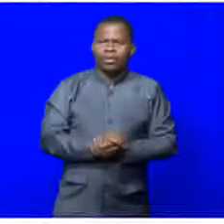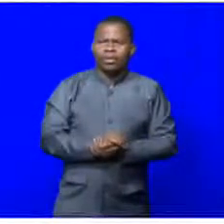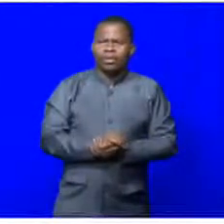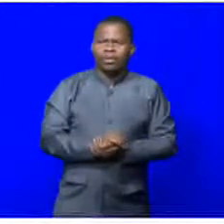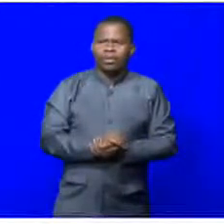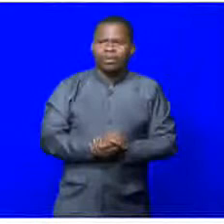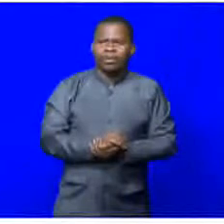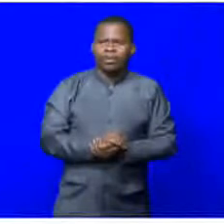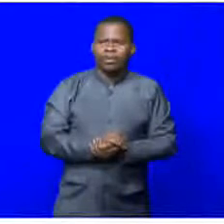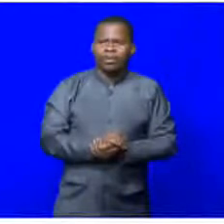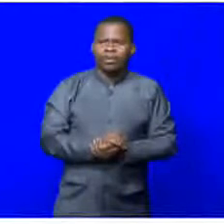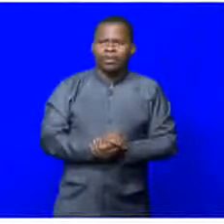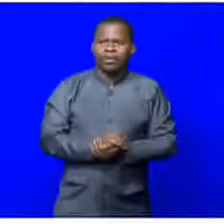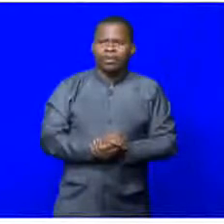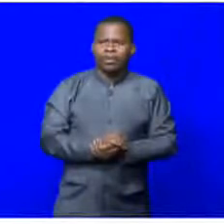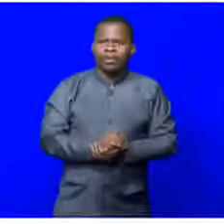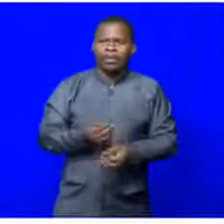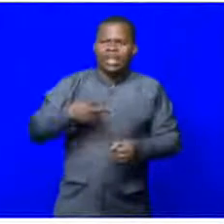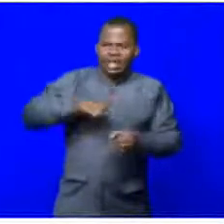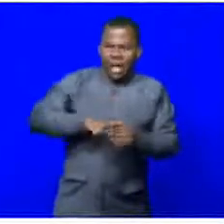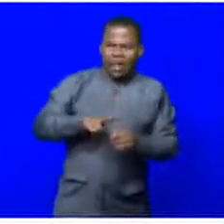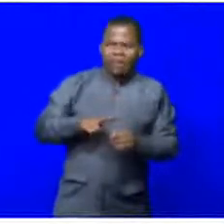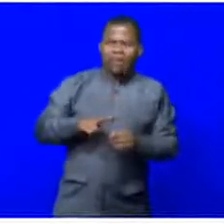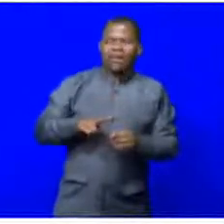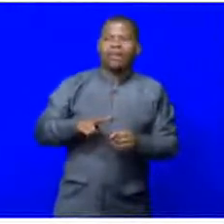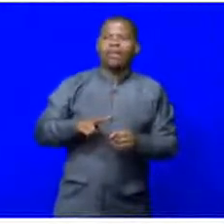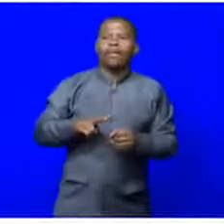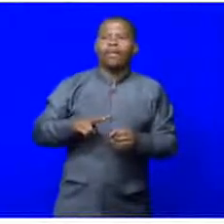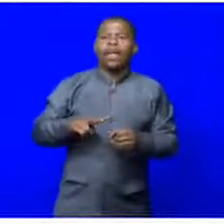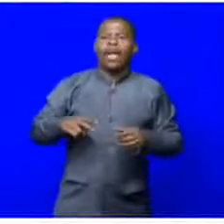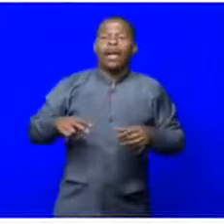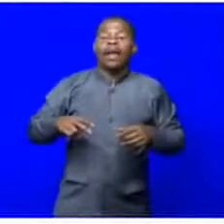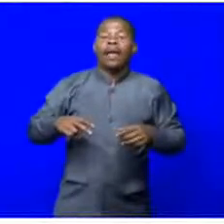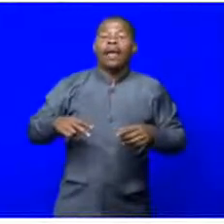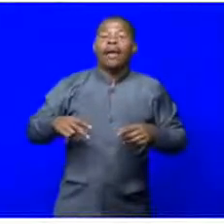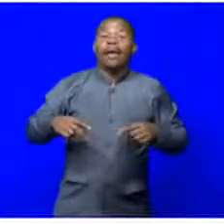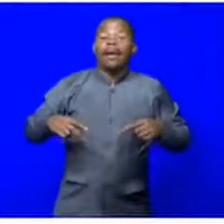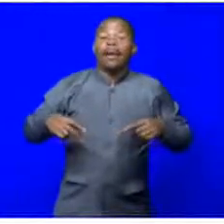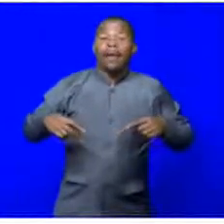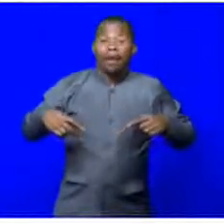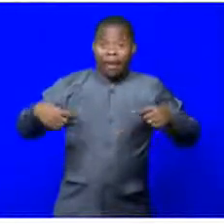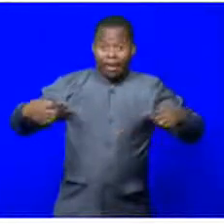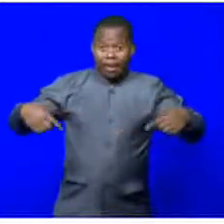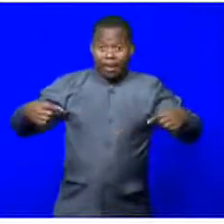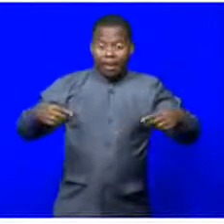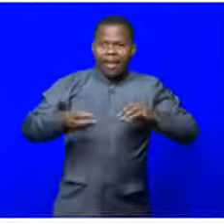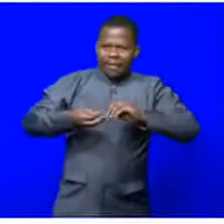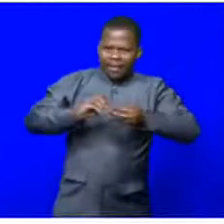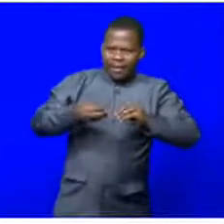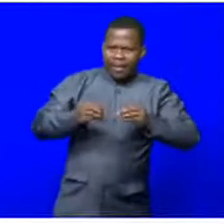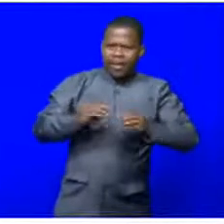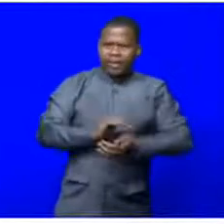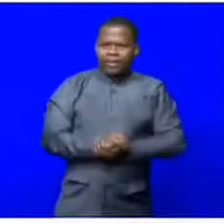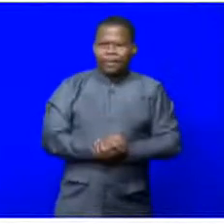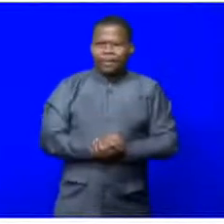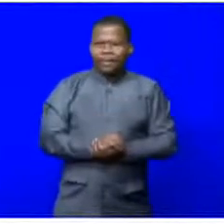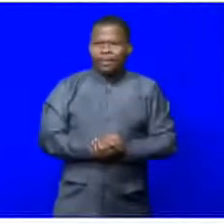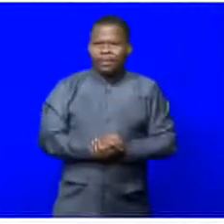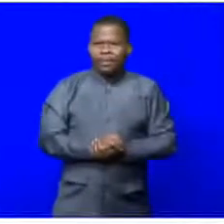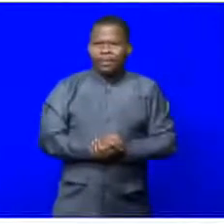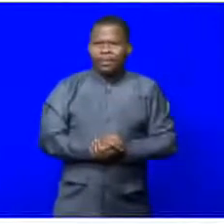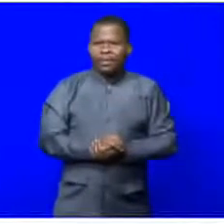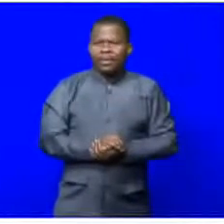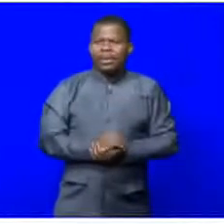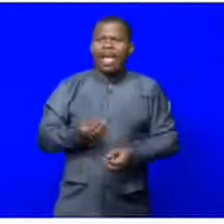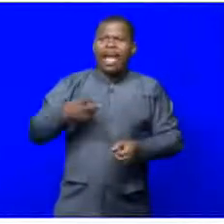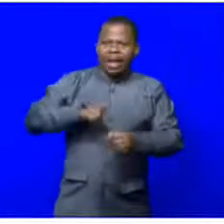through my rear wheel and I tumbled. It was interesting, just the trails weren't marked very well. It was very